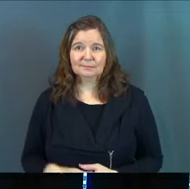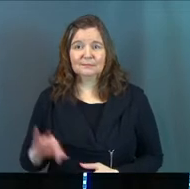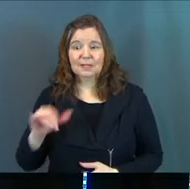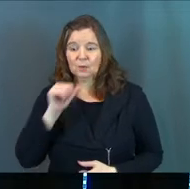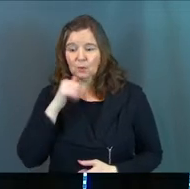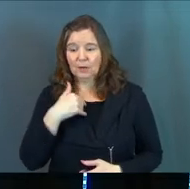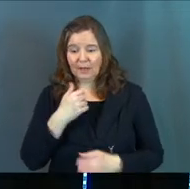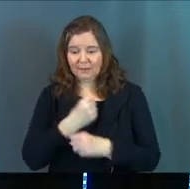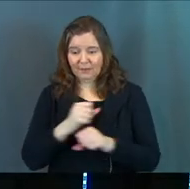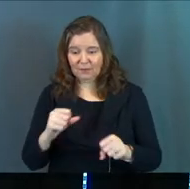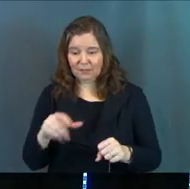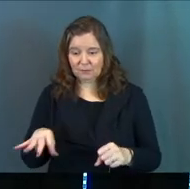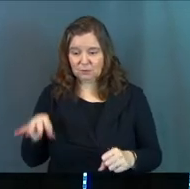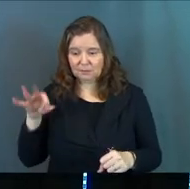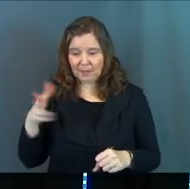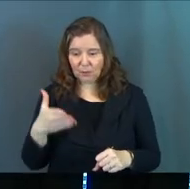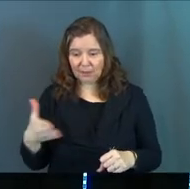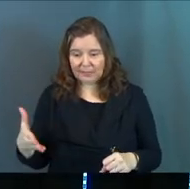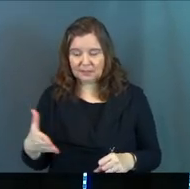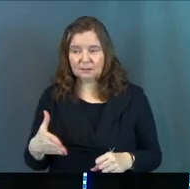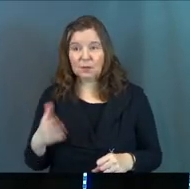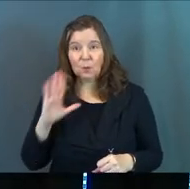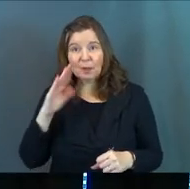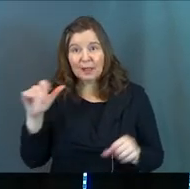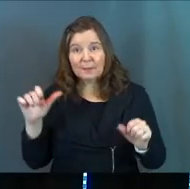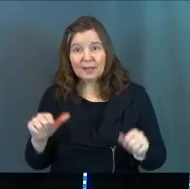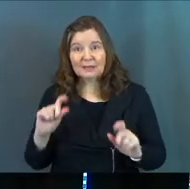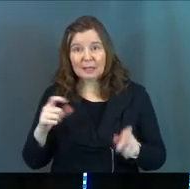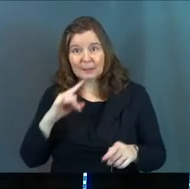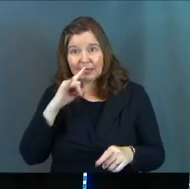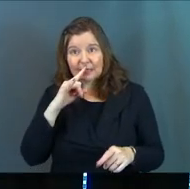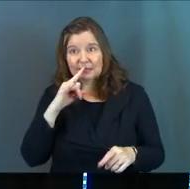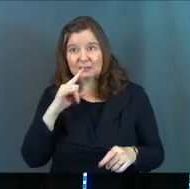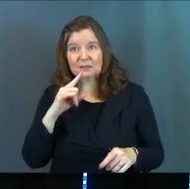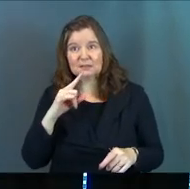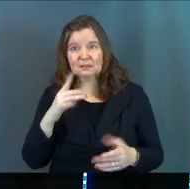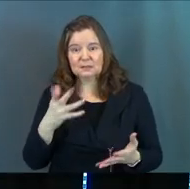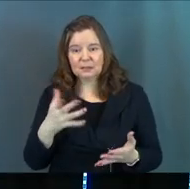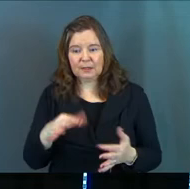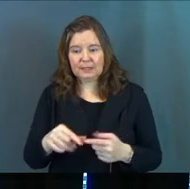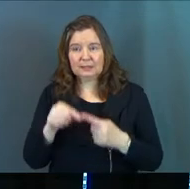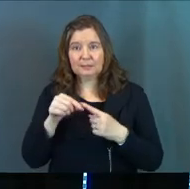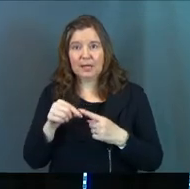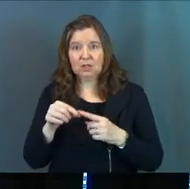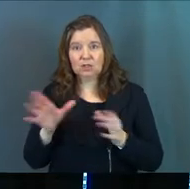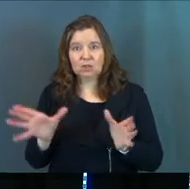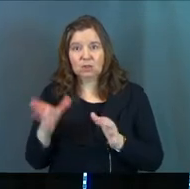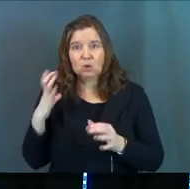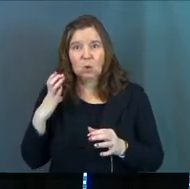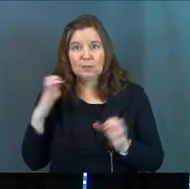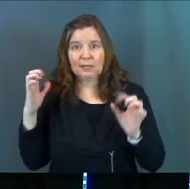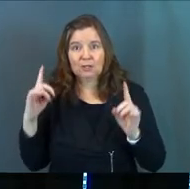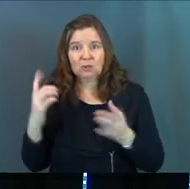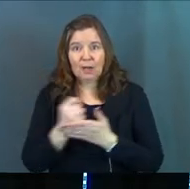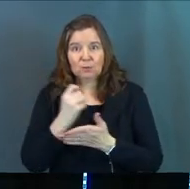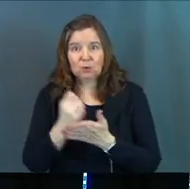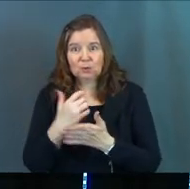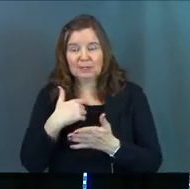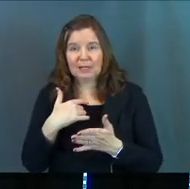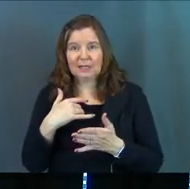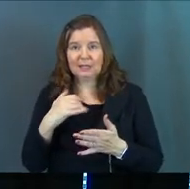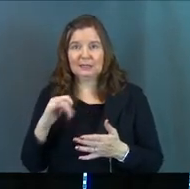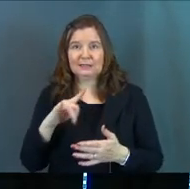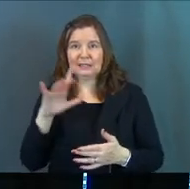And if I don't have that freedom to spend on those things, will I be able to give my kids the special coaches and the educational opportunities